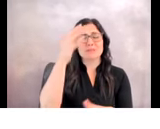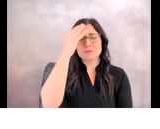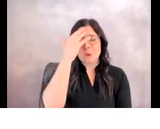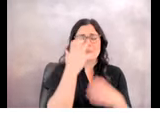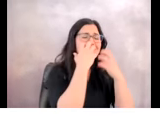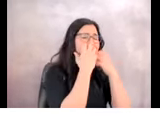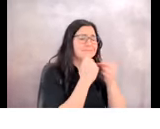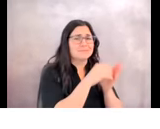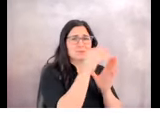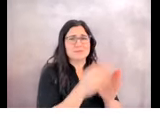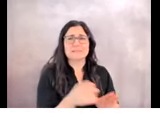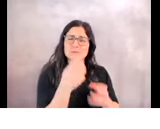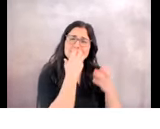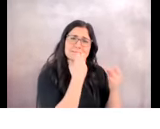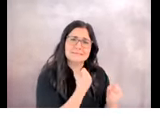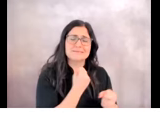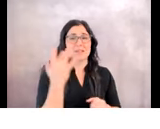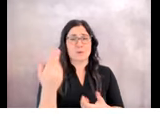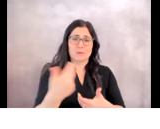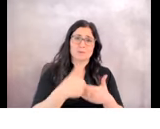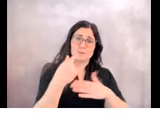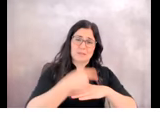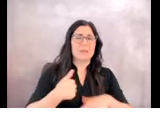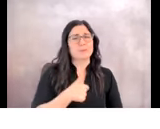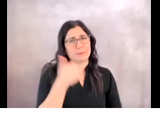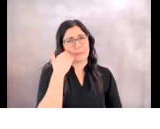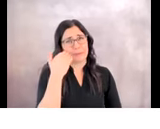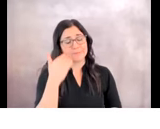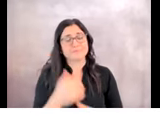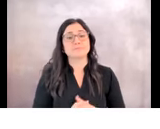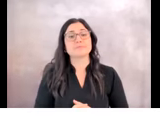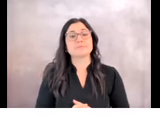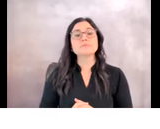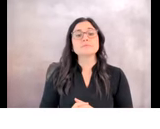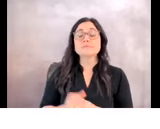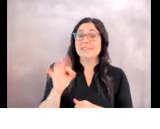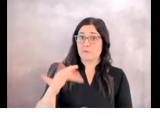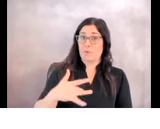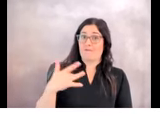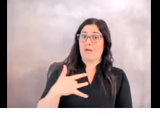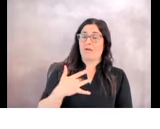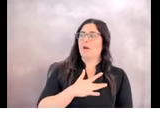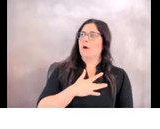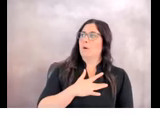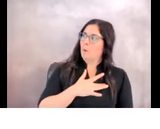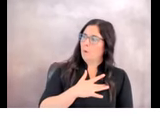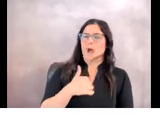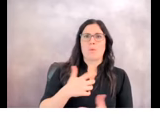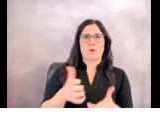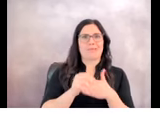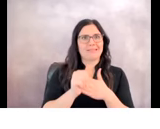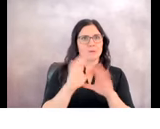your students, you wouldn't have logged in today. And if you feel it in your heart that maybe you want to lead one of